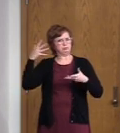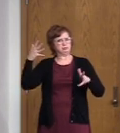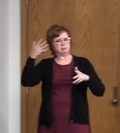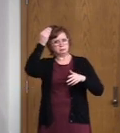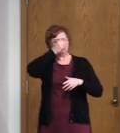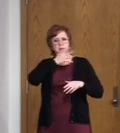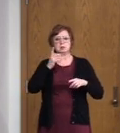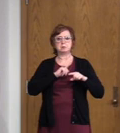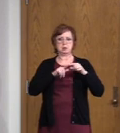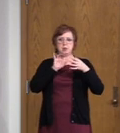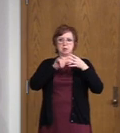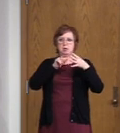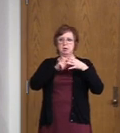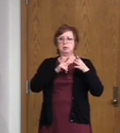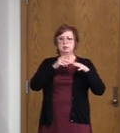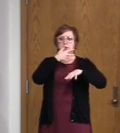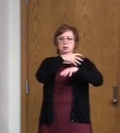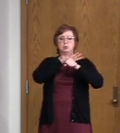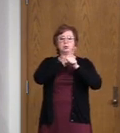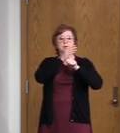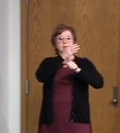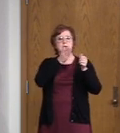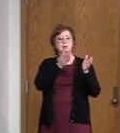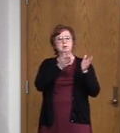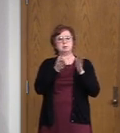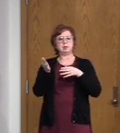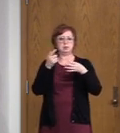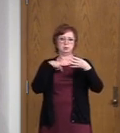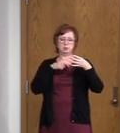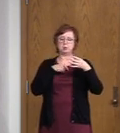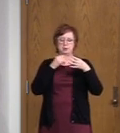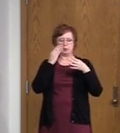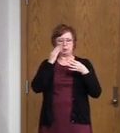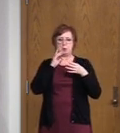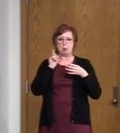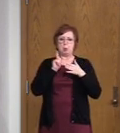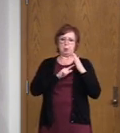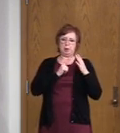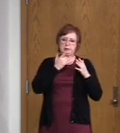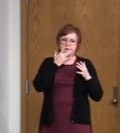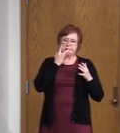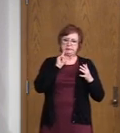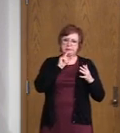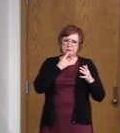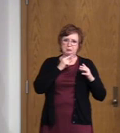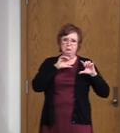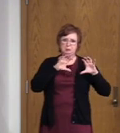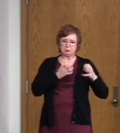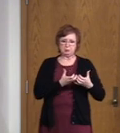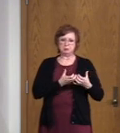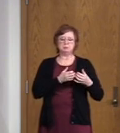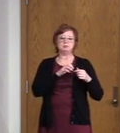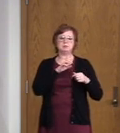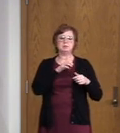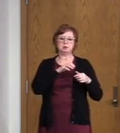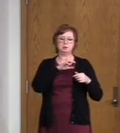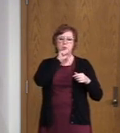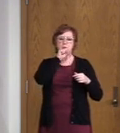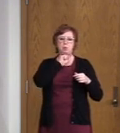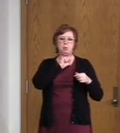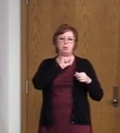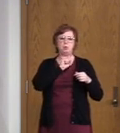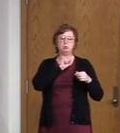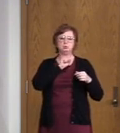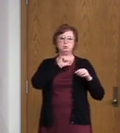COVID-19 immunization delivery plan is built on the foundation that age is the main risk factor associated with COVID morbidity and mortality. As